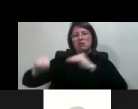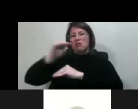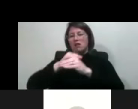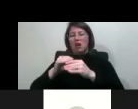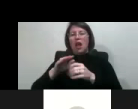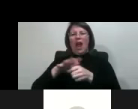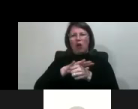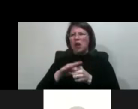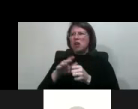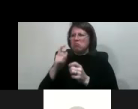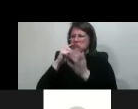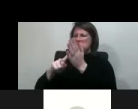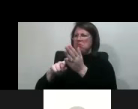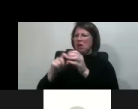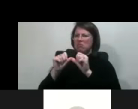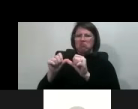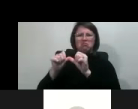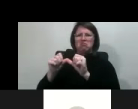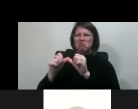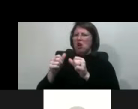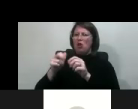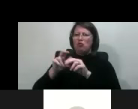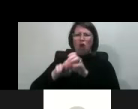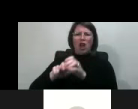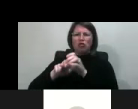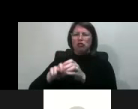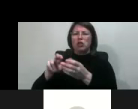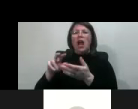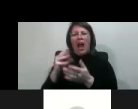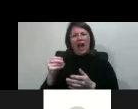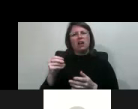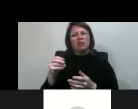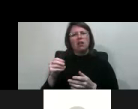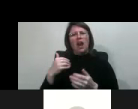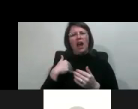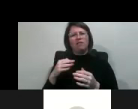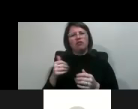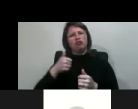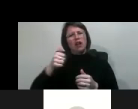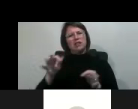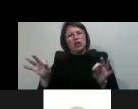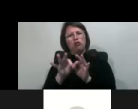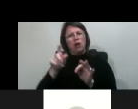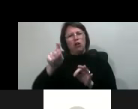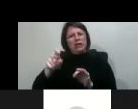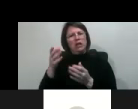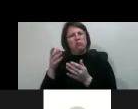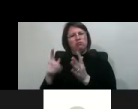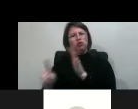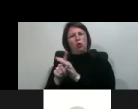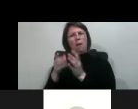very steady ridership and where we think we have that transit critical need. Next slide, please.